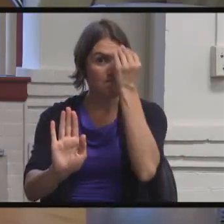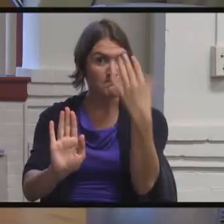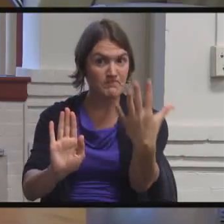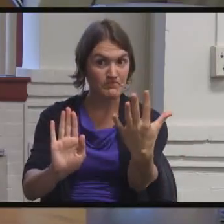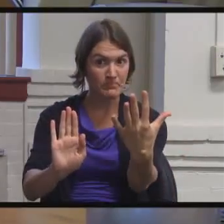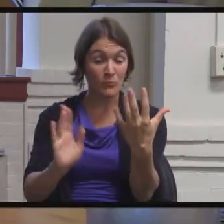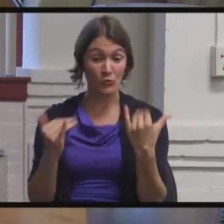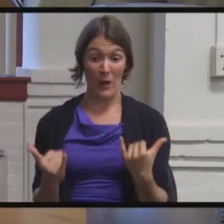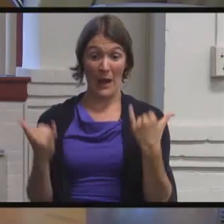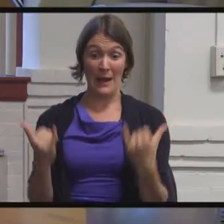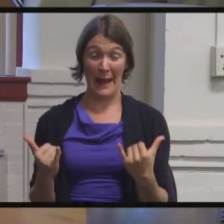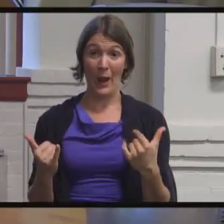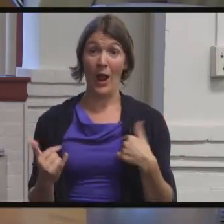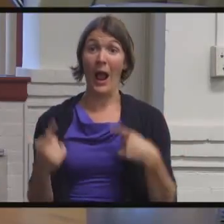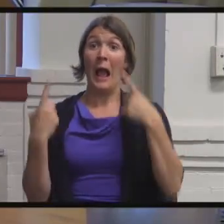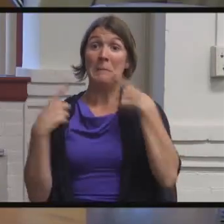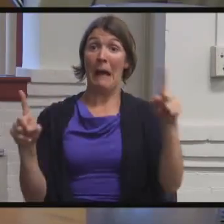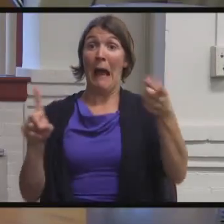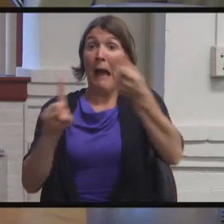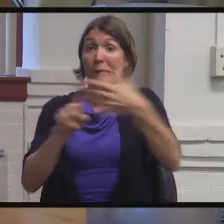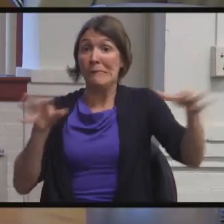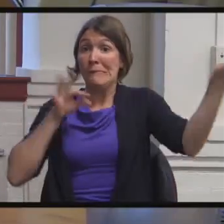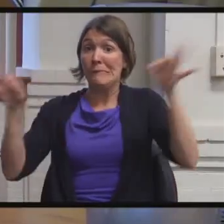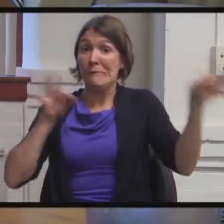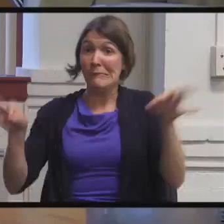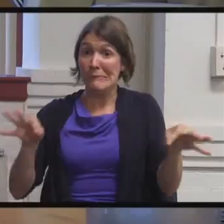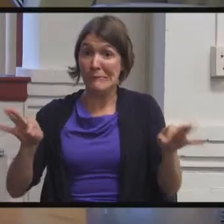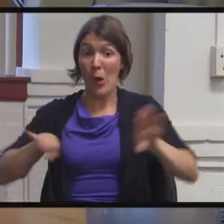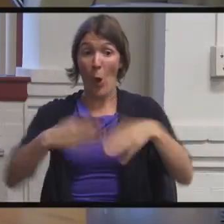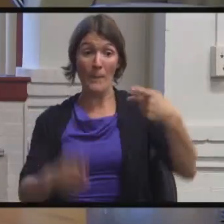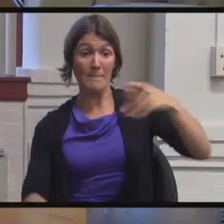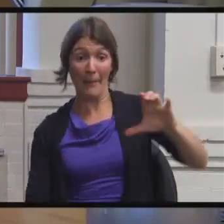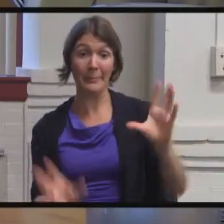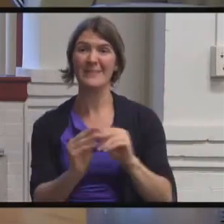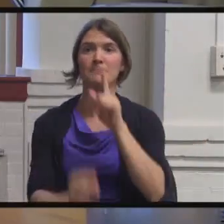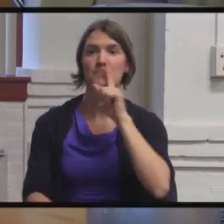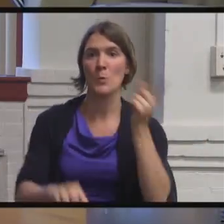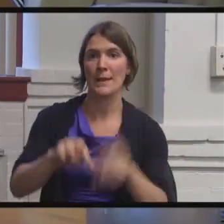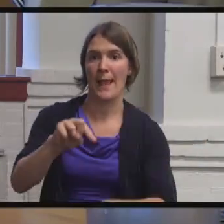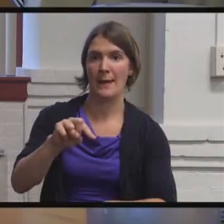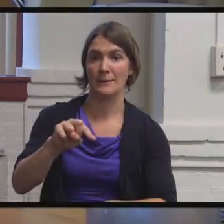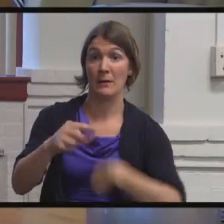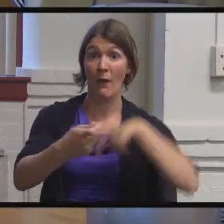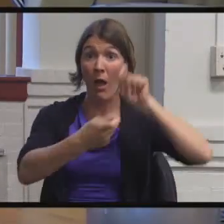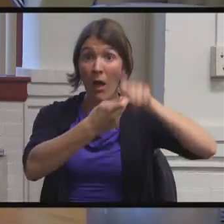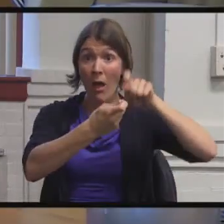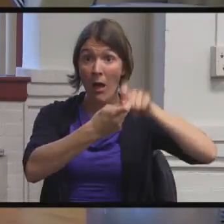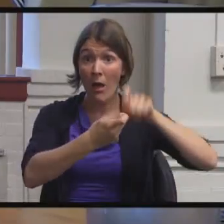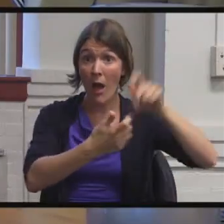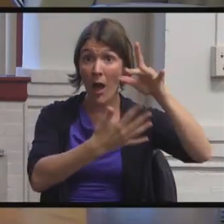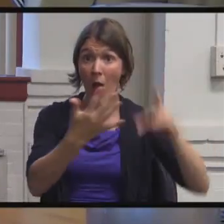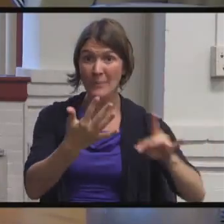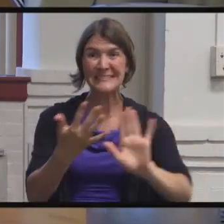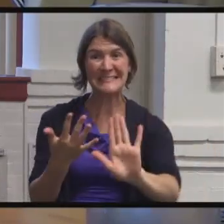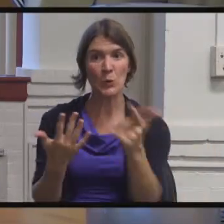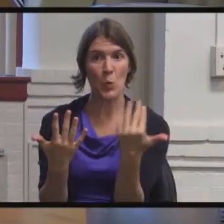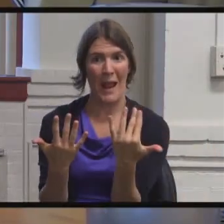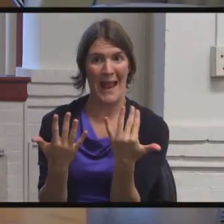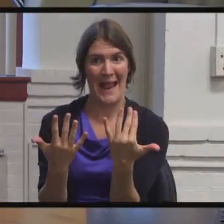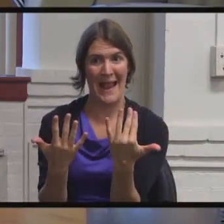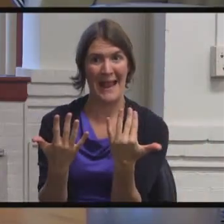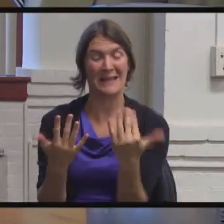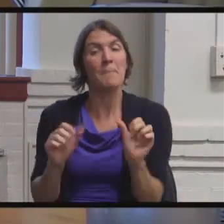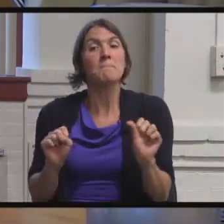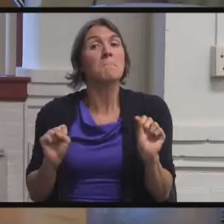time for us to go into public session to talk about the specifics of the